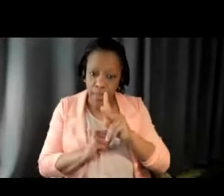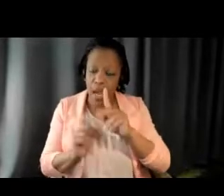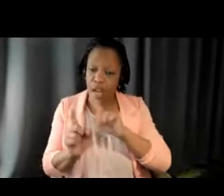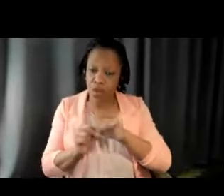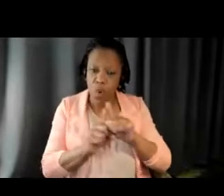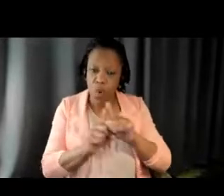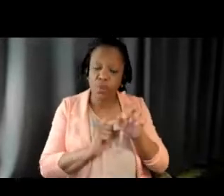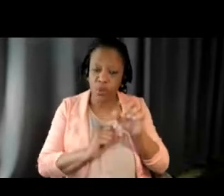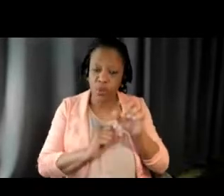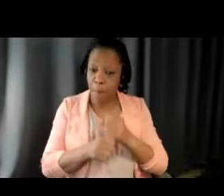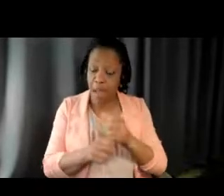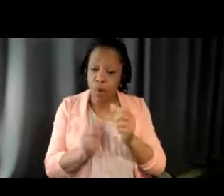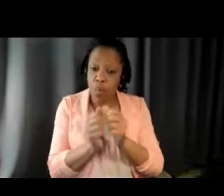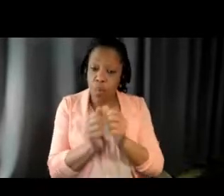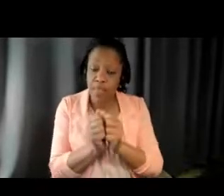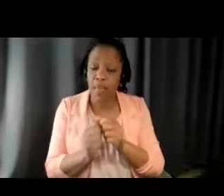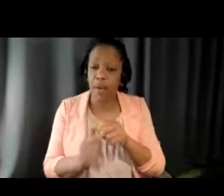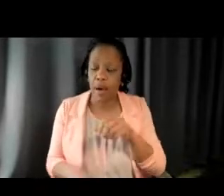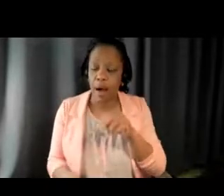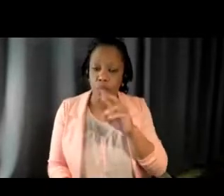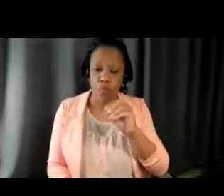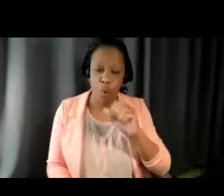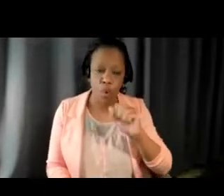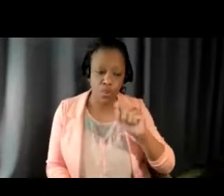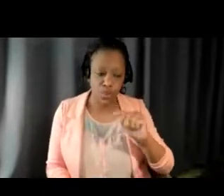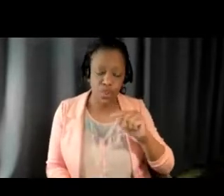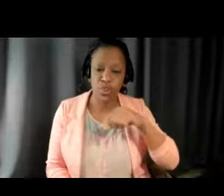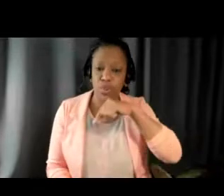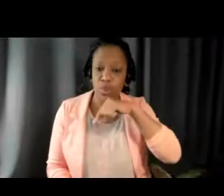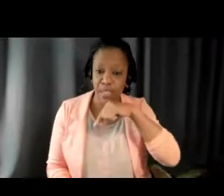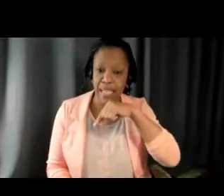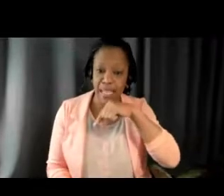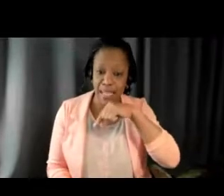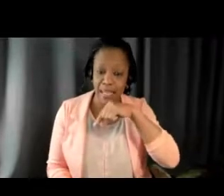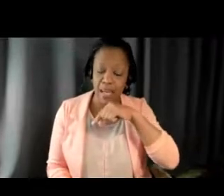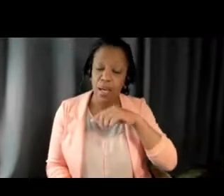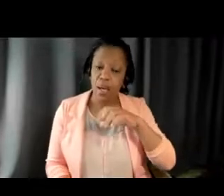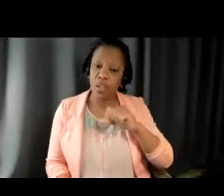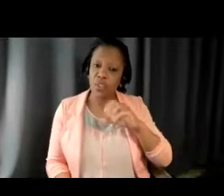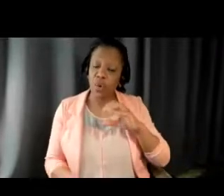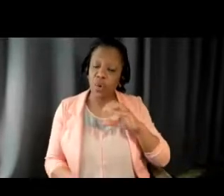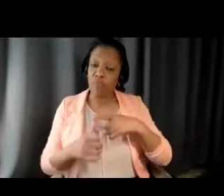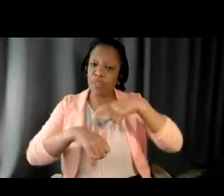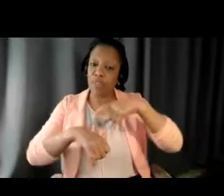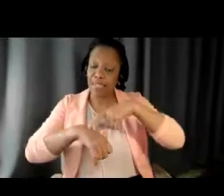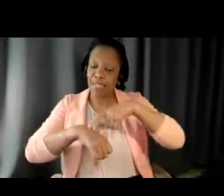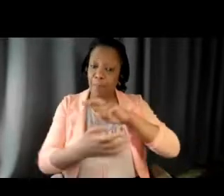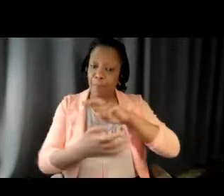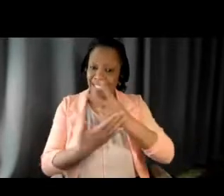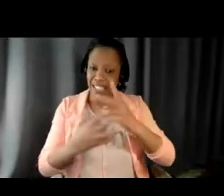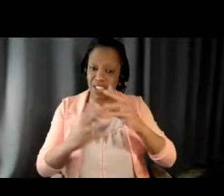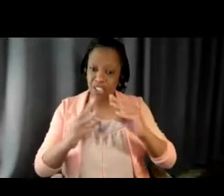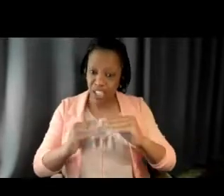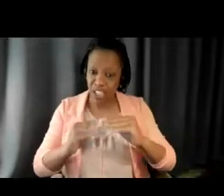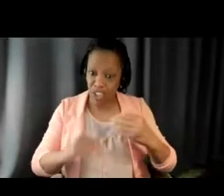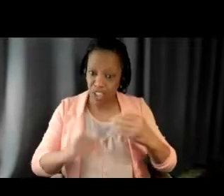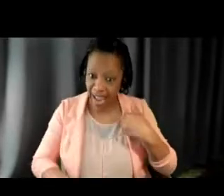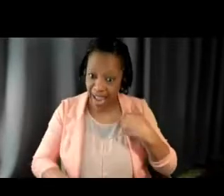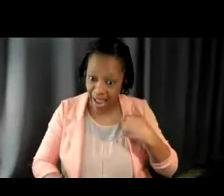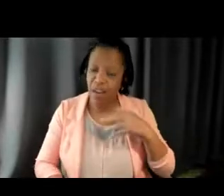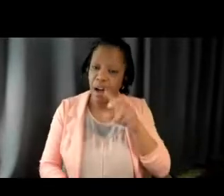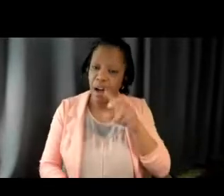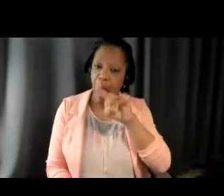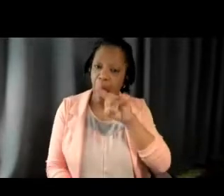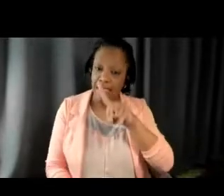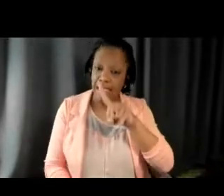flavorful. So when we had our first kitchen sessions, I said, well, I'm gonna give it a try. And so I did. I made a